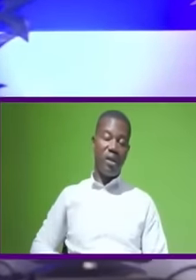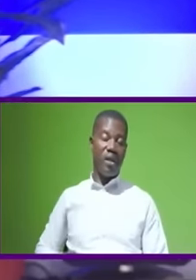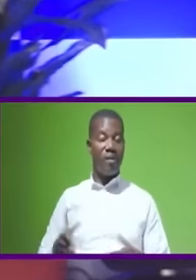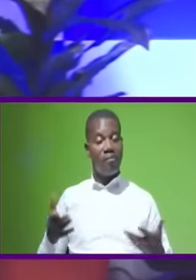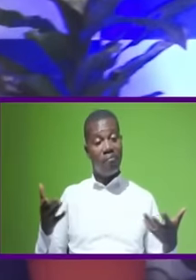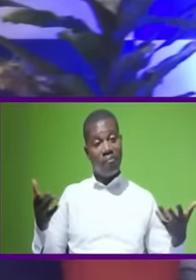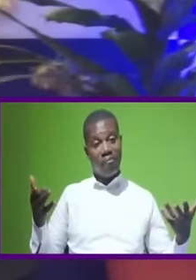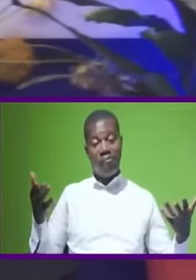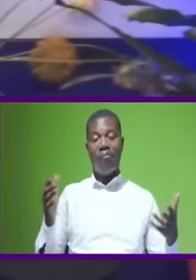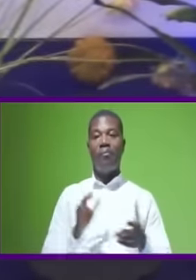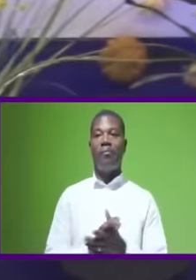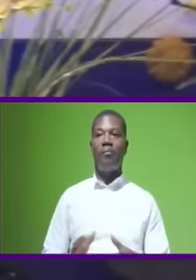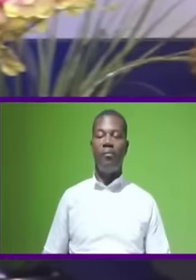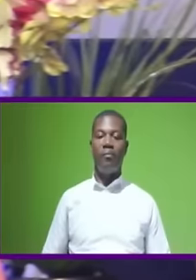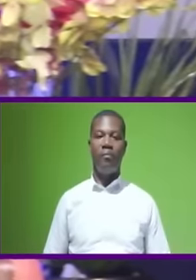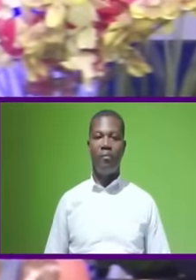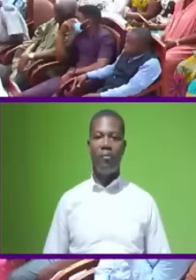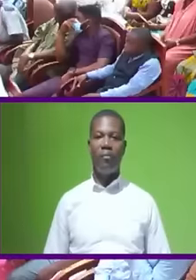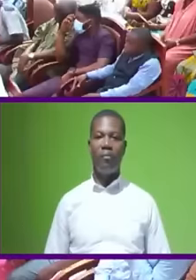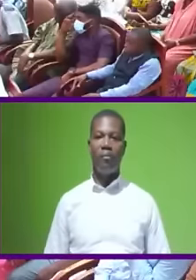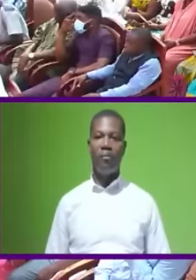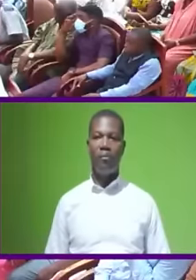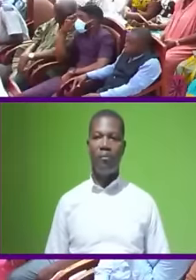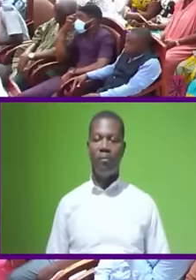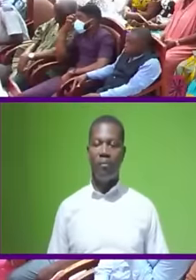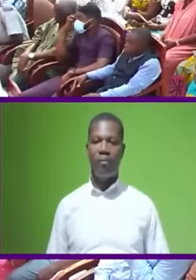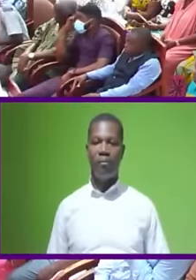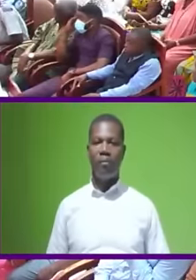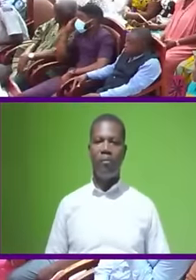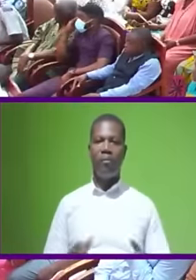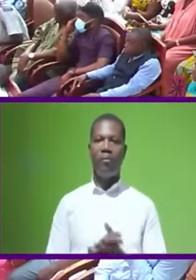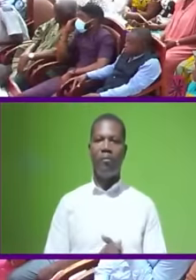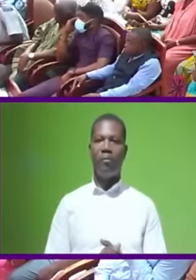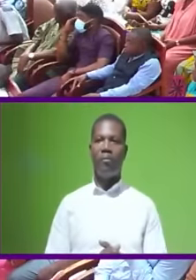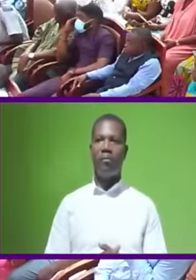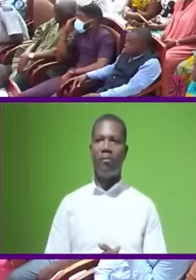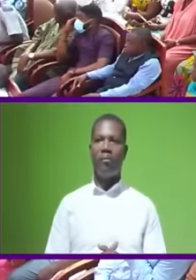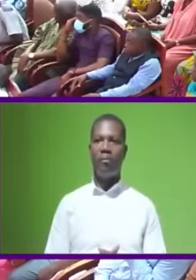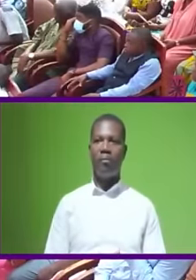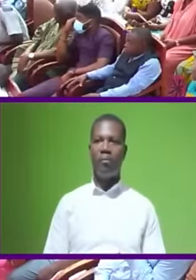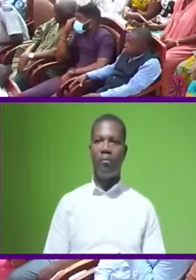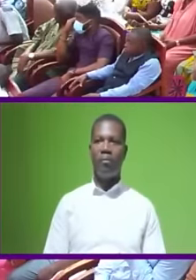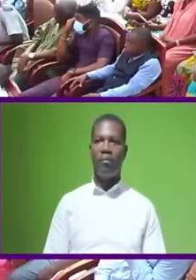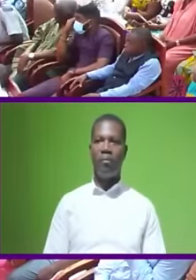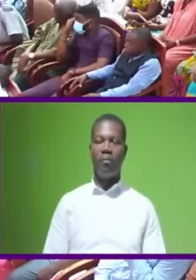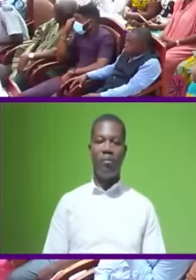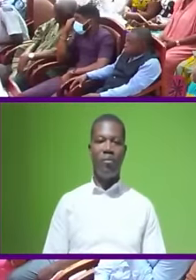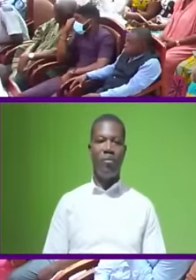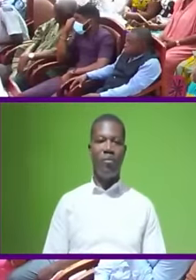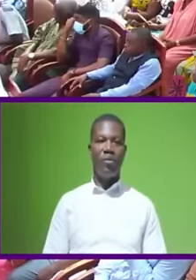instinct and will, I decipher that it is for Christ's sake. The